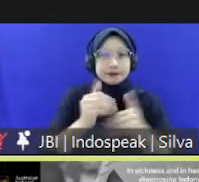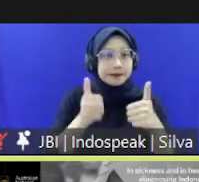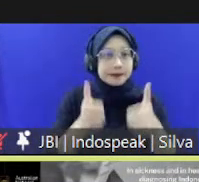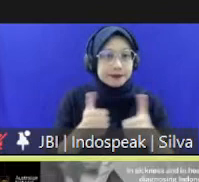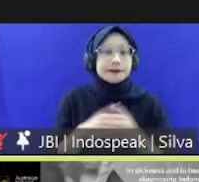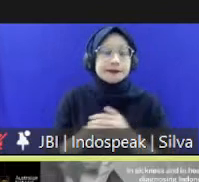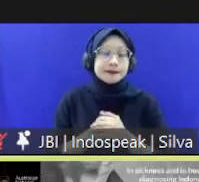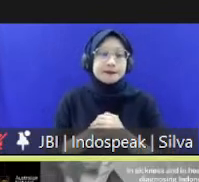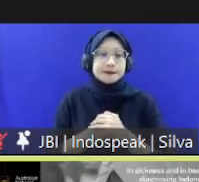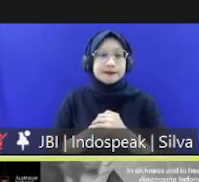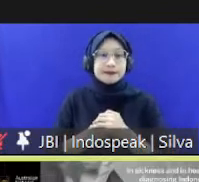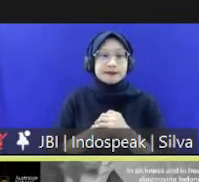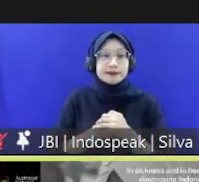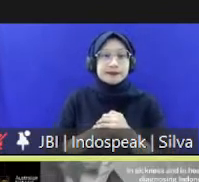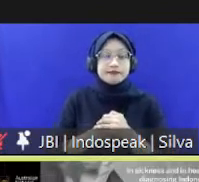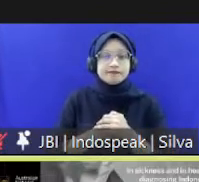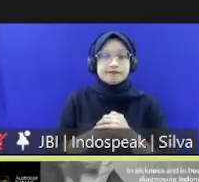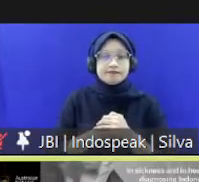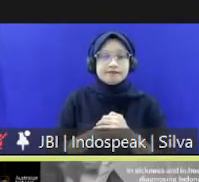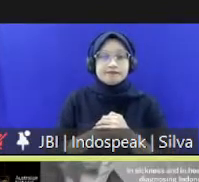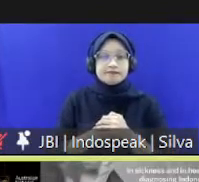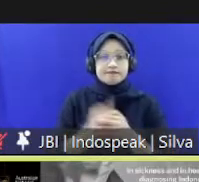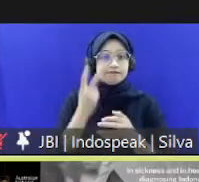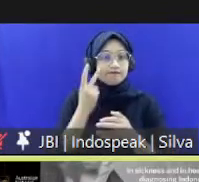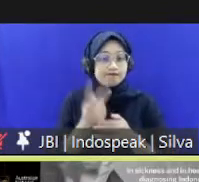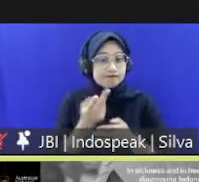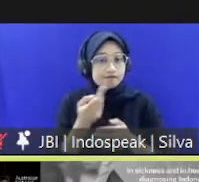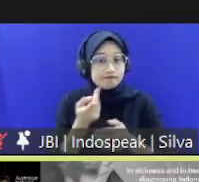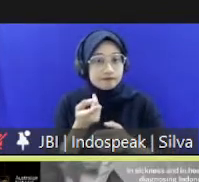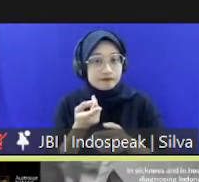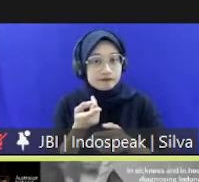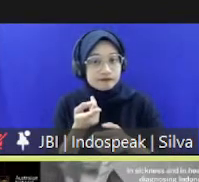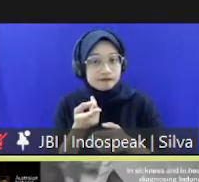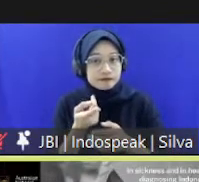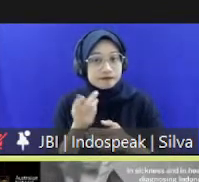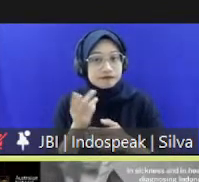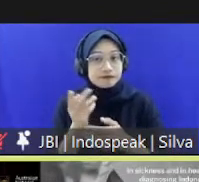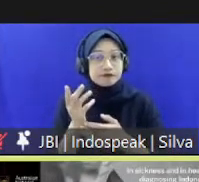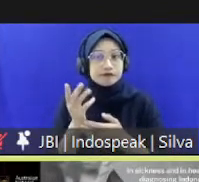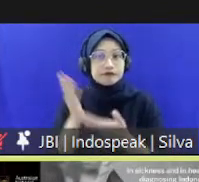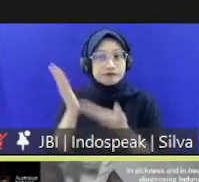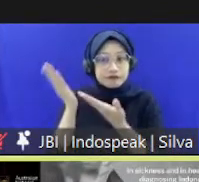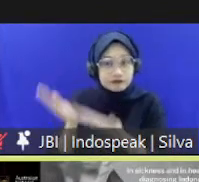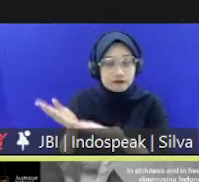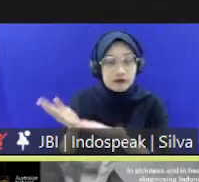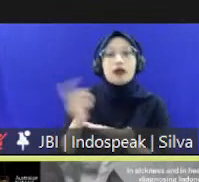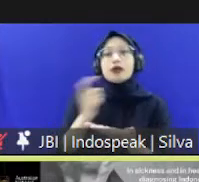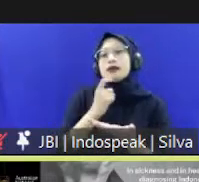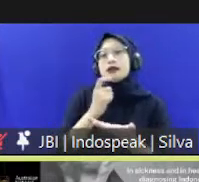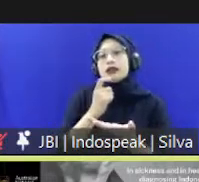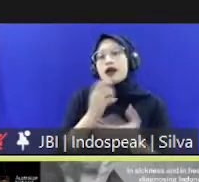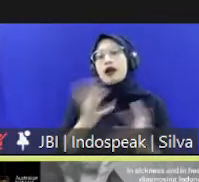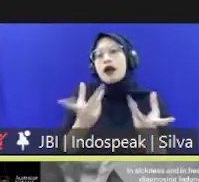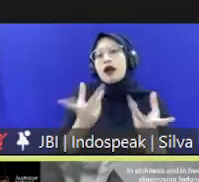on. Let's see, the first concern about maternal mortality.